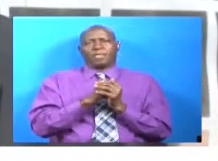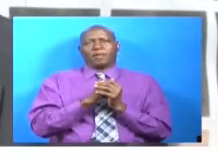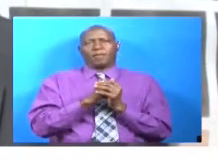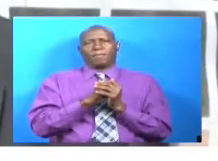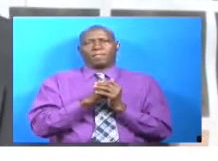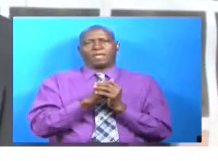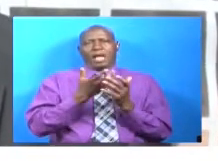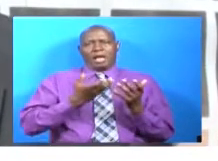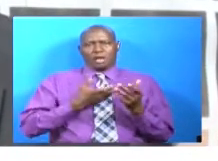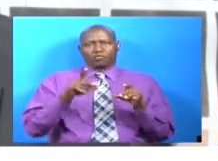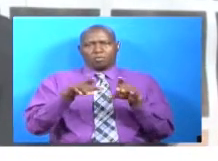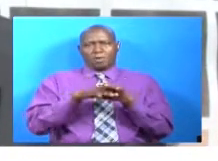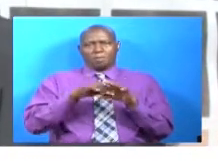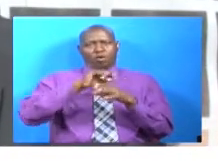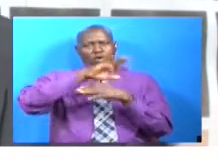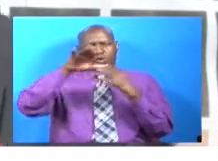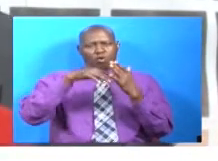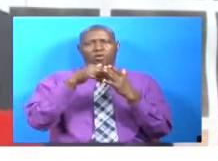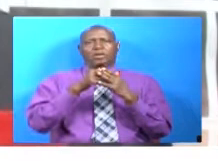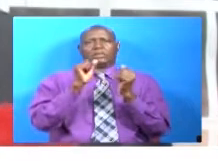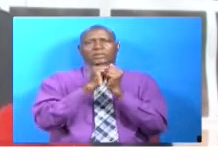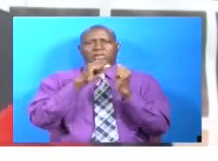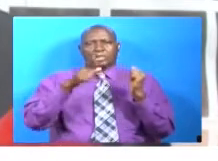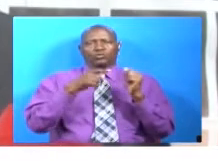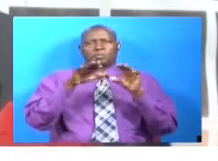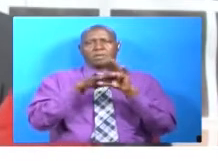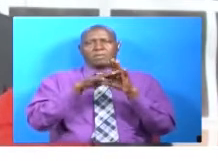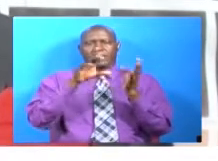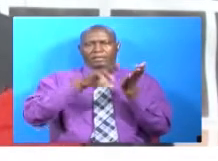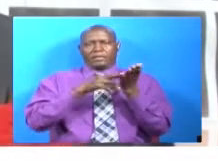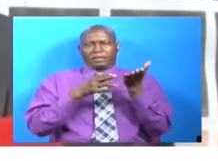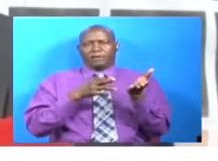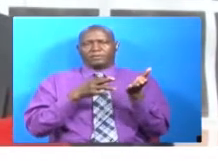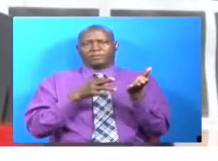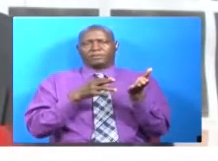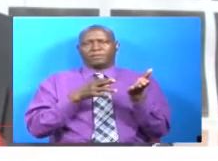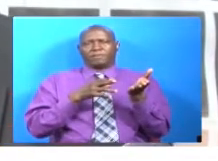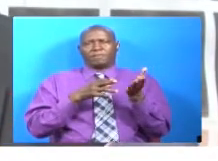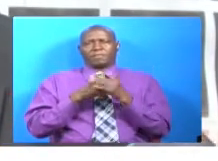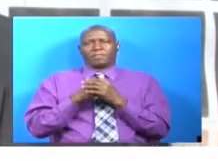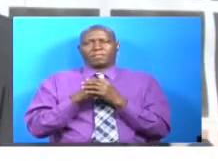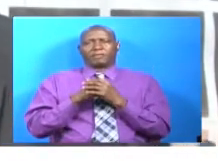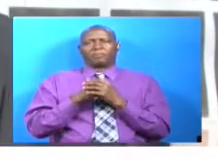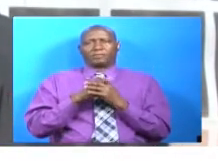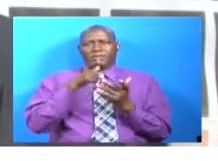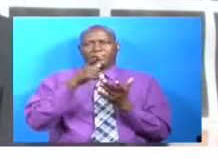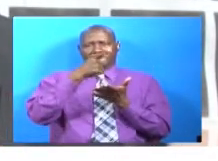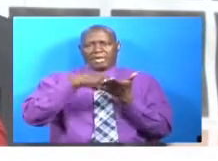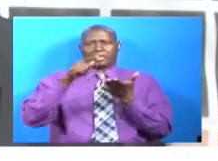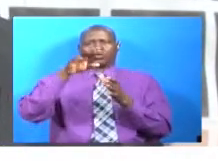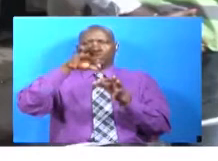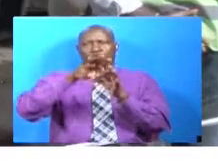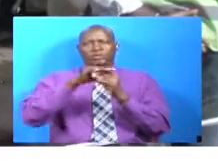of us, the 10,000 lawyers who are in the register of eligible lawyers to vote, should come out